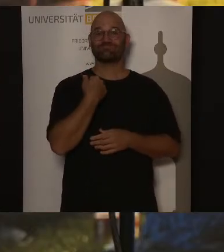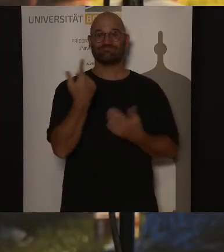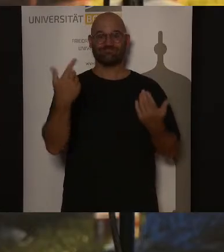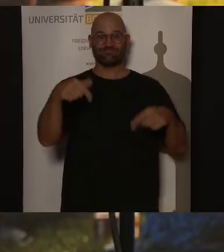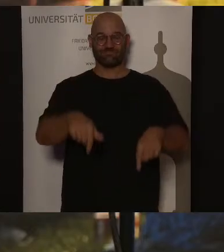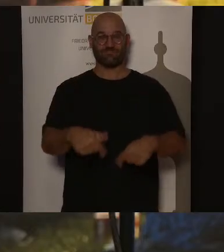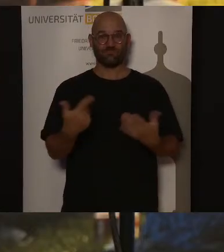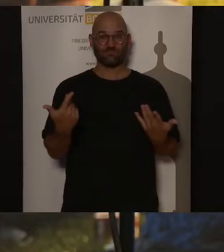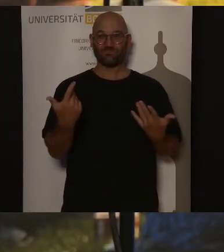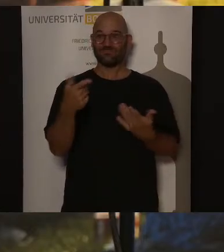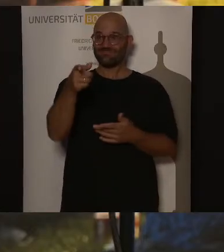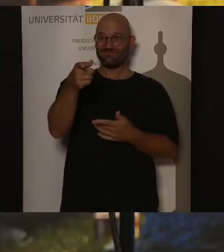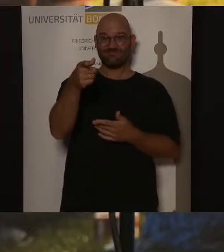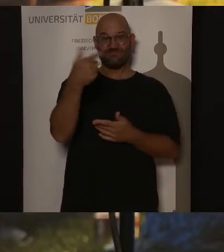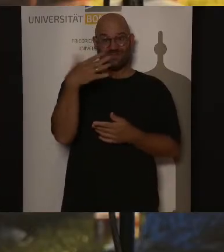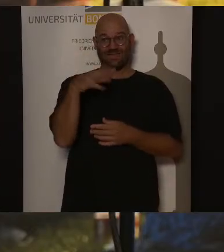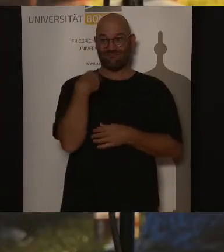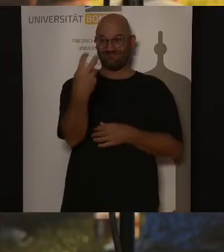So